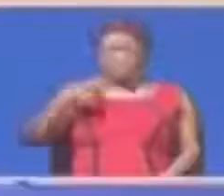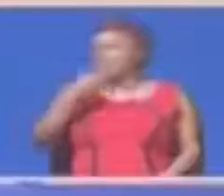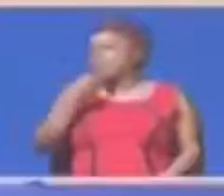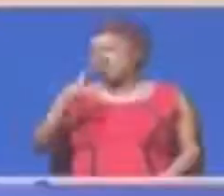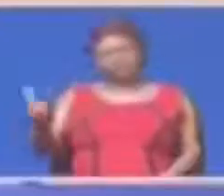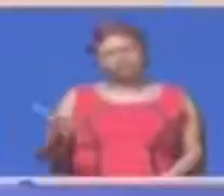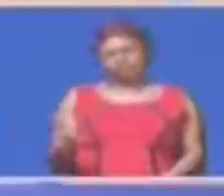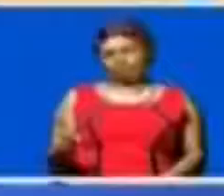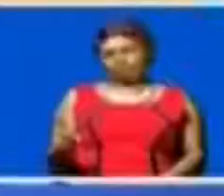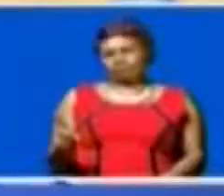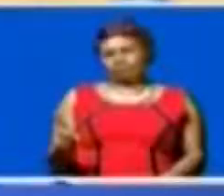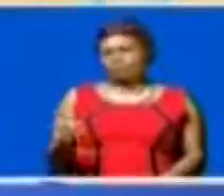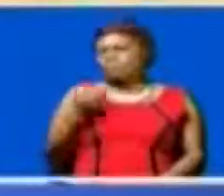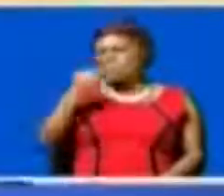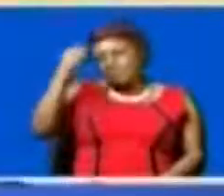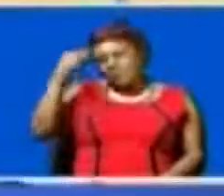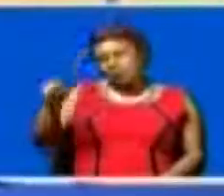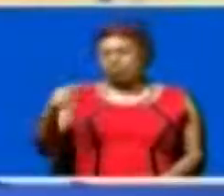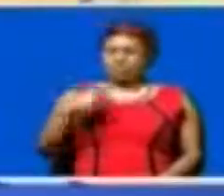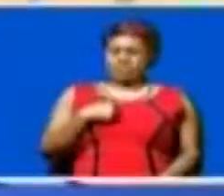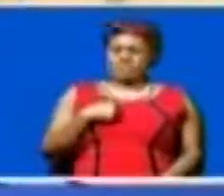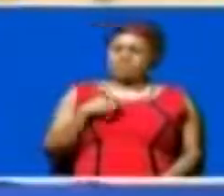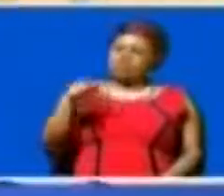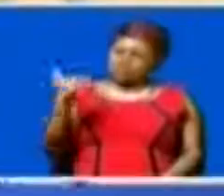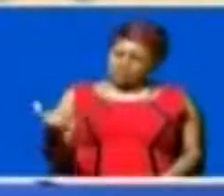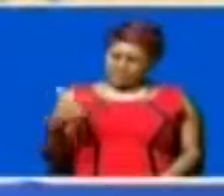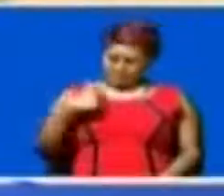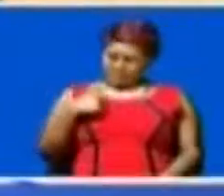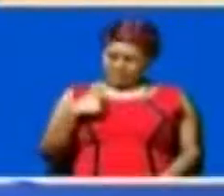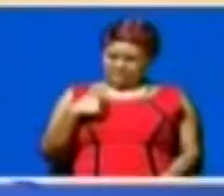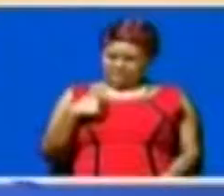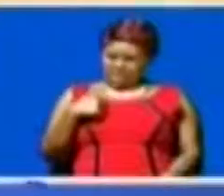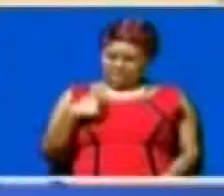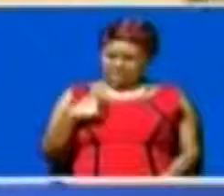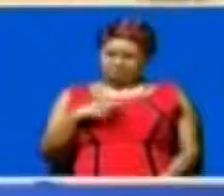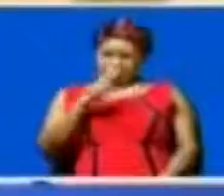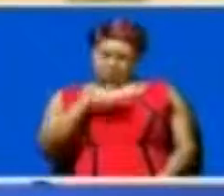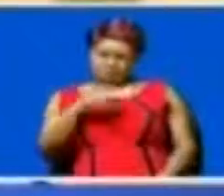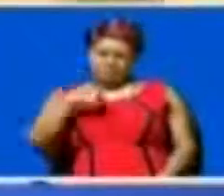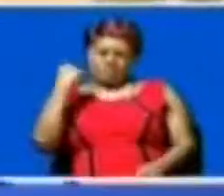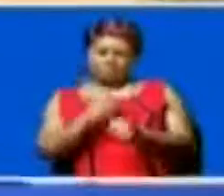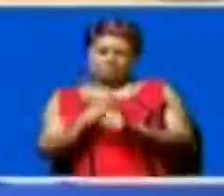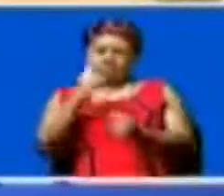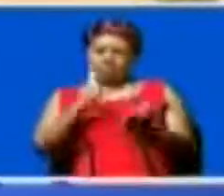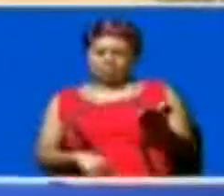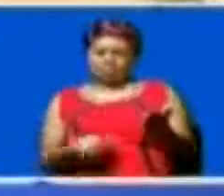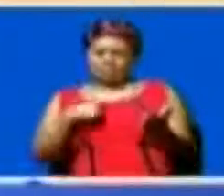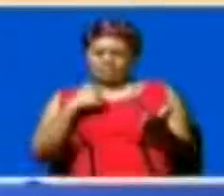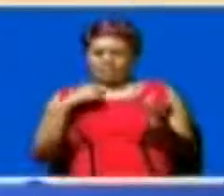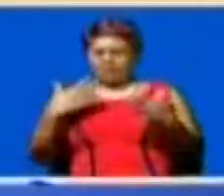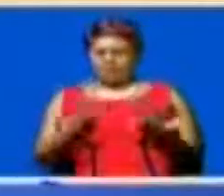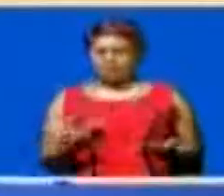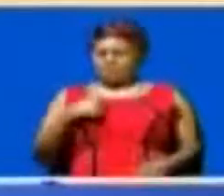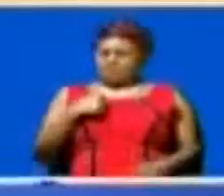let them just put me in their shoe. Let them say that if this was my child and this is my child who's being bullied like this, what could I be feeling? What